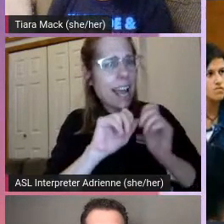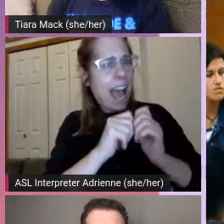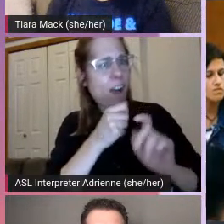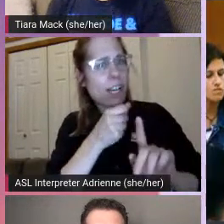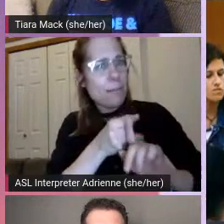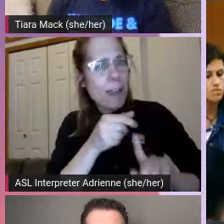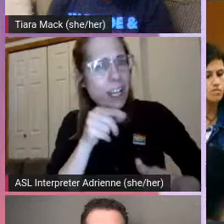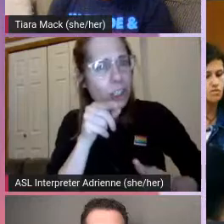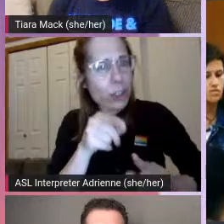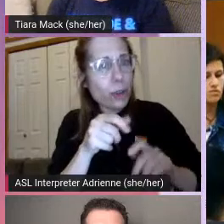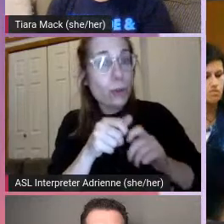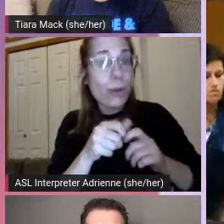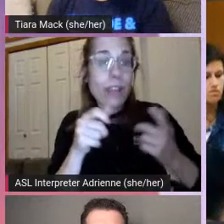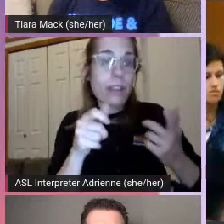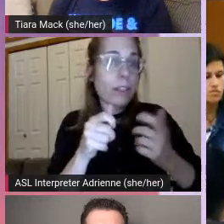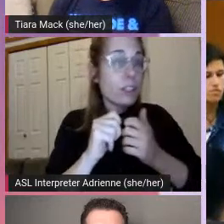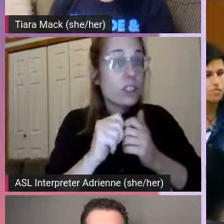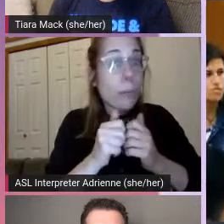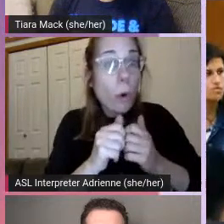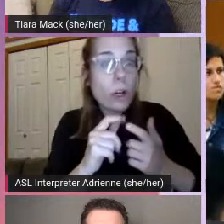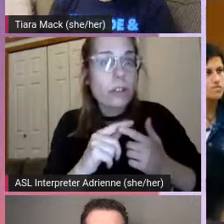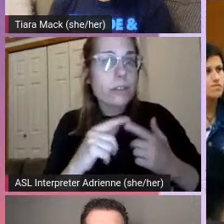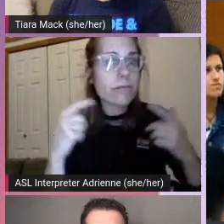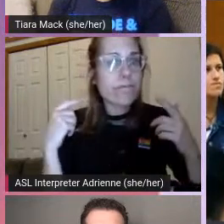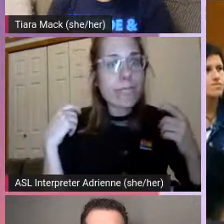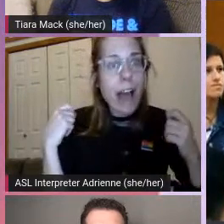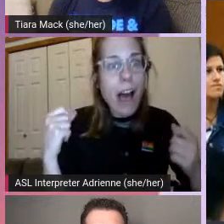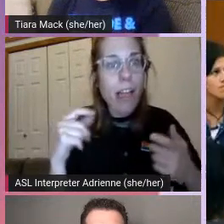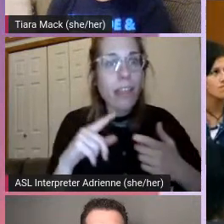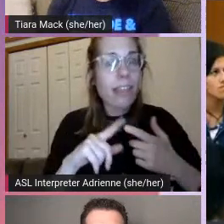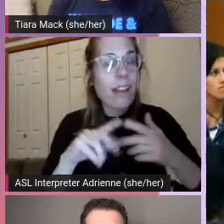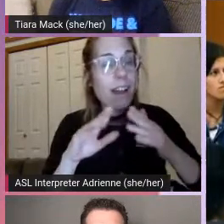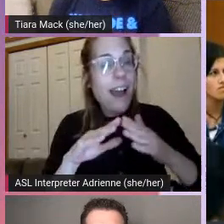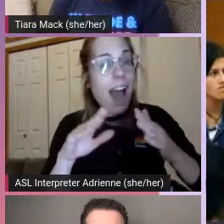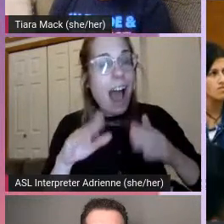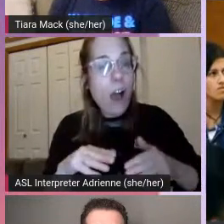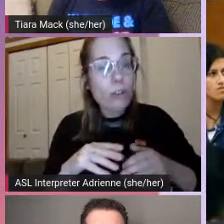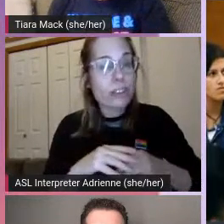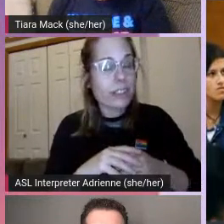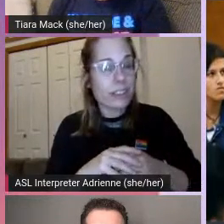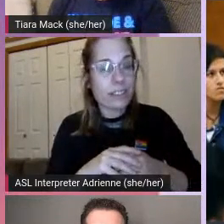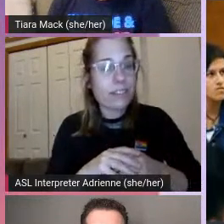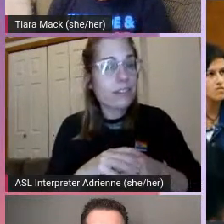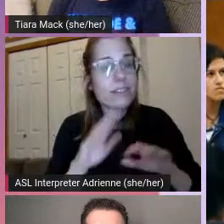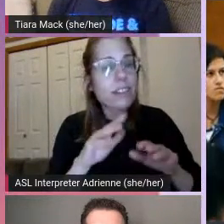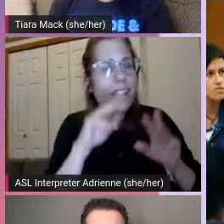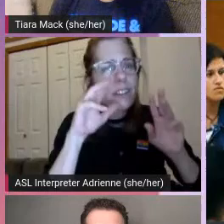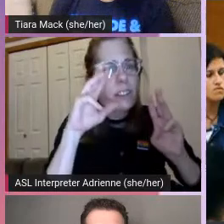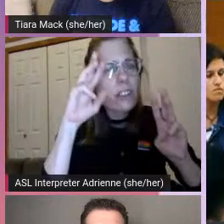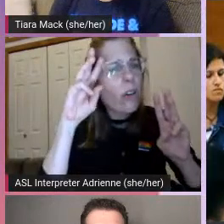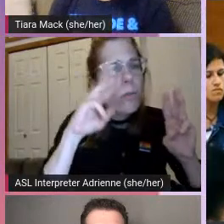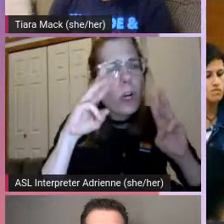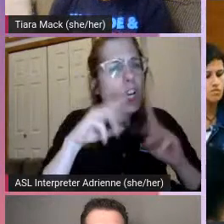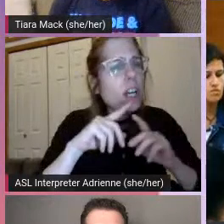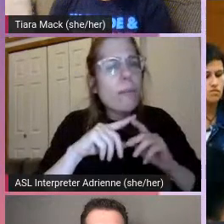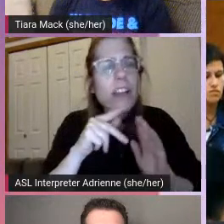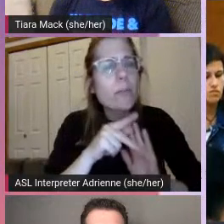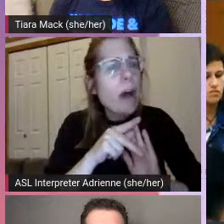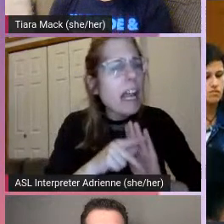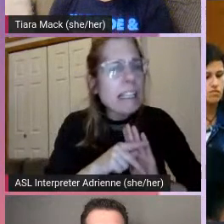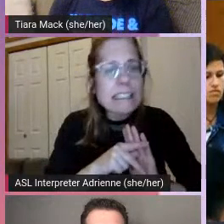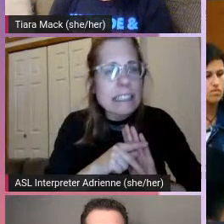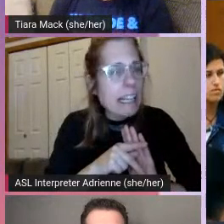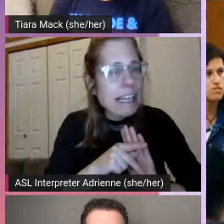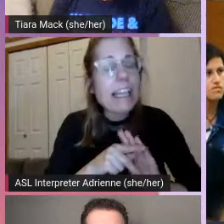Don't worry about explaining the policy. You just need to be an expert on your own lived experience. And you should focus on why this